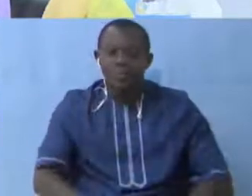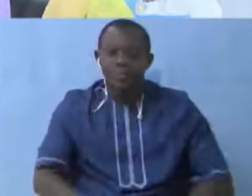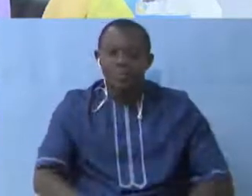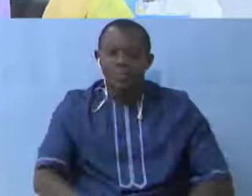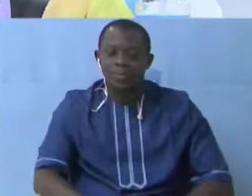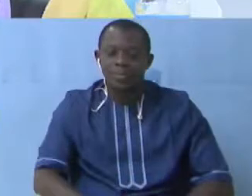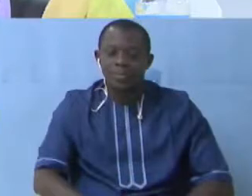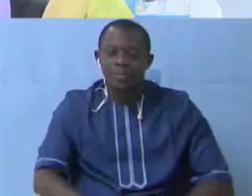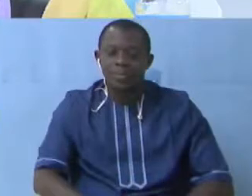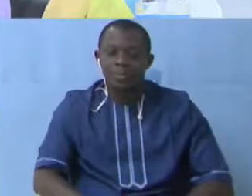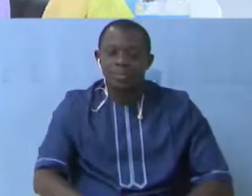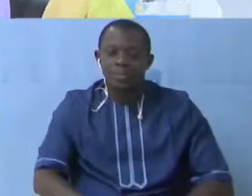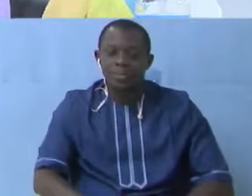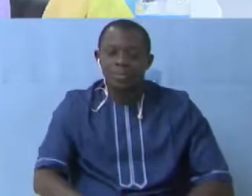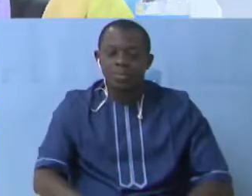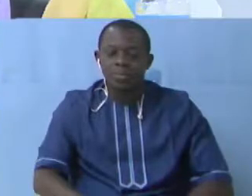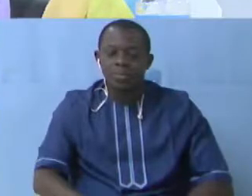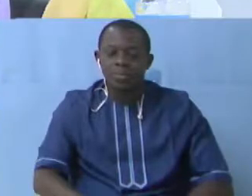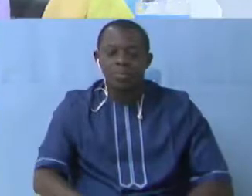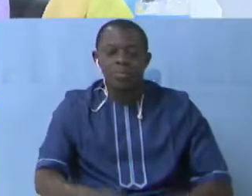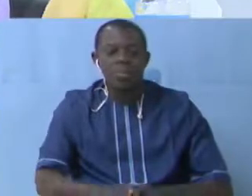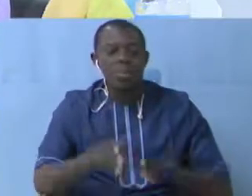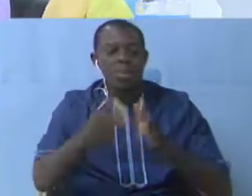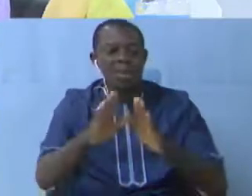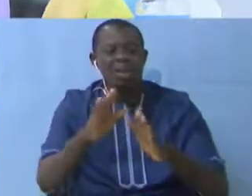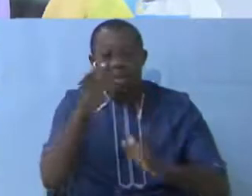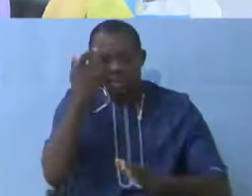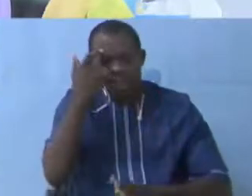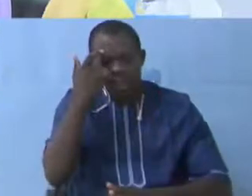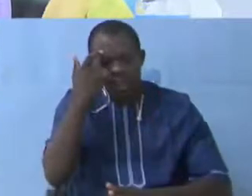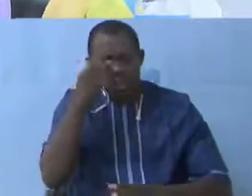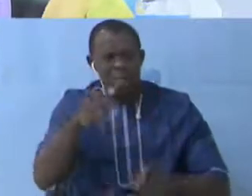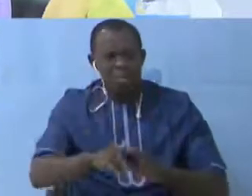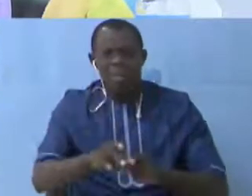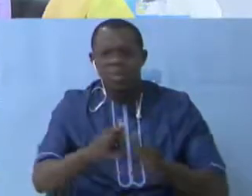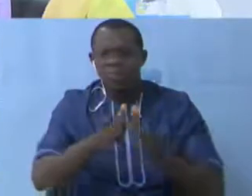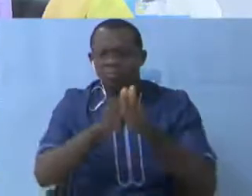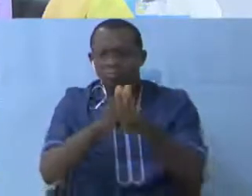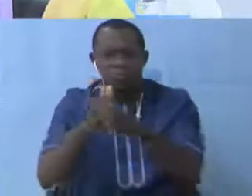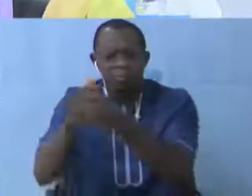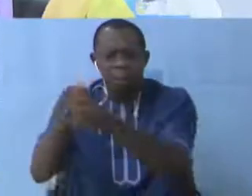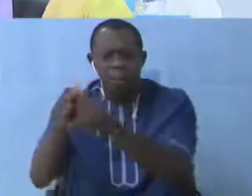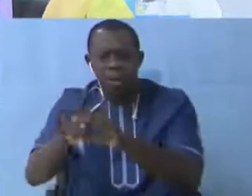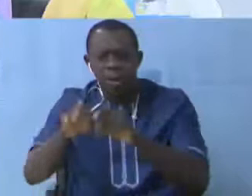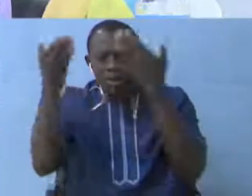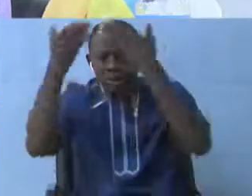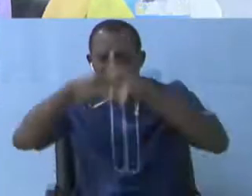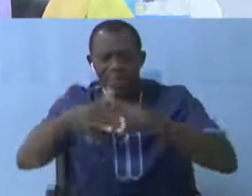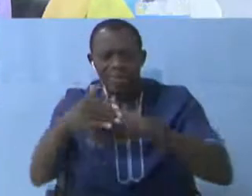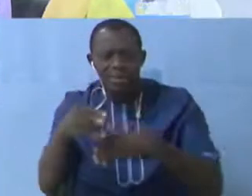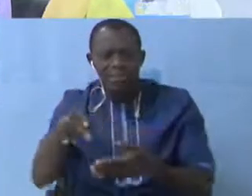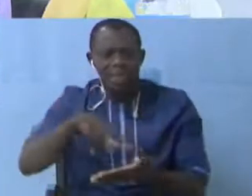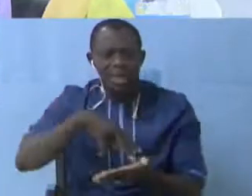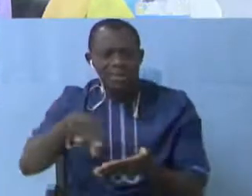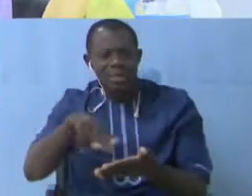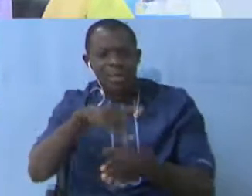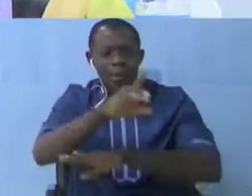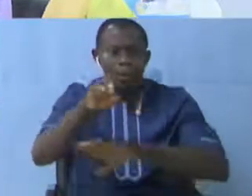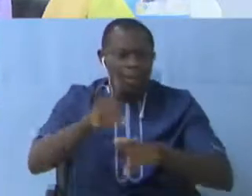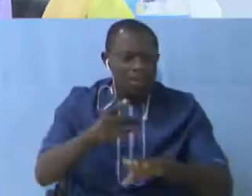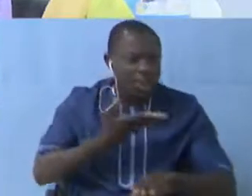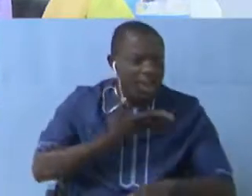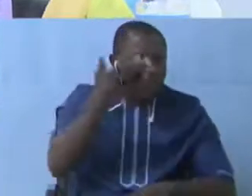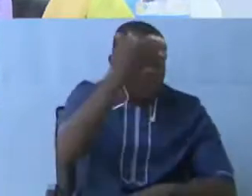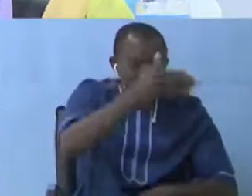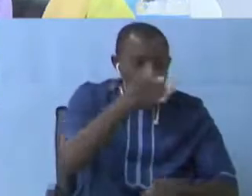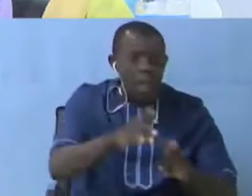like a kind of a hunt in the nightclubs in many places, really to target them,